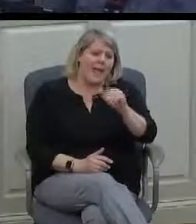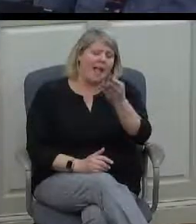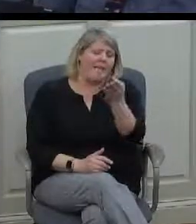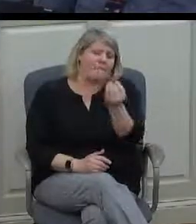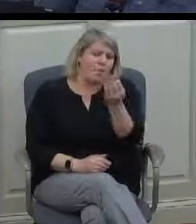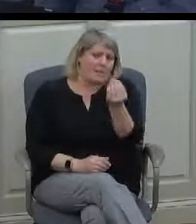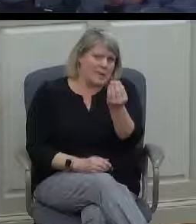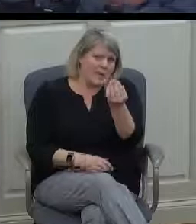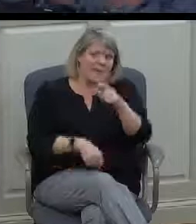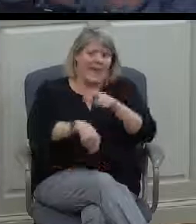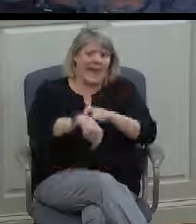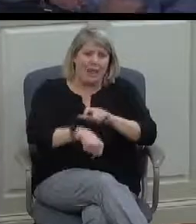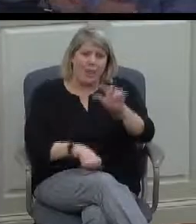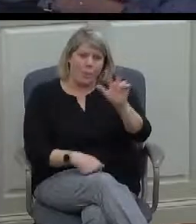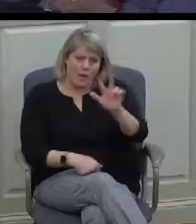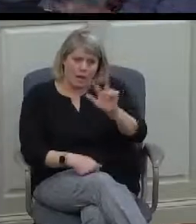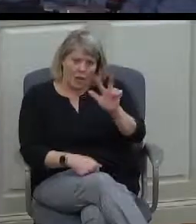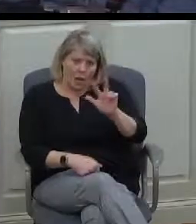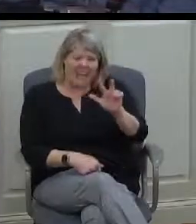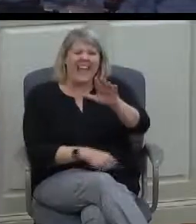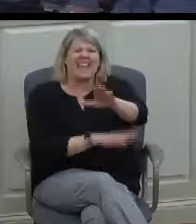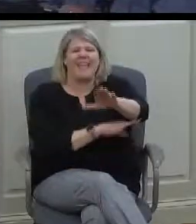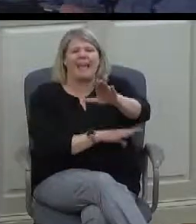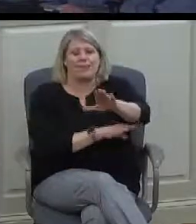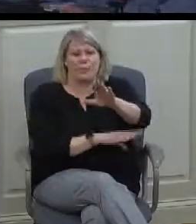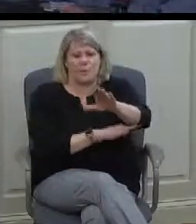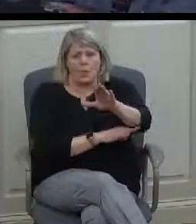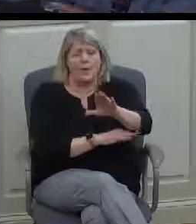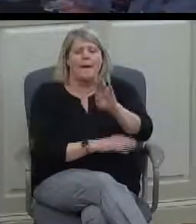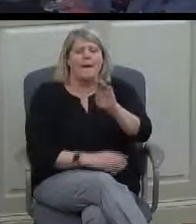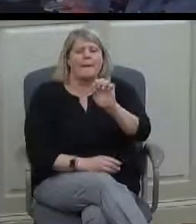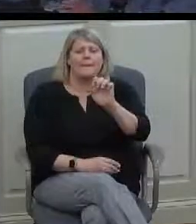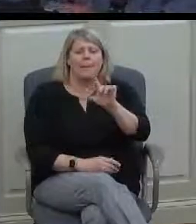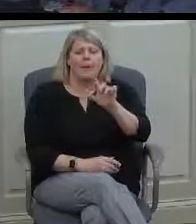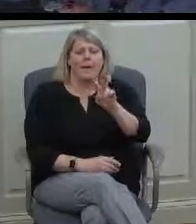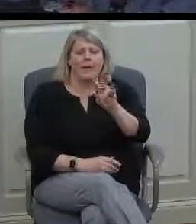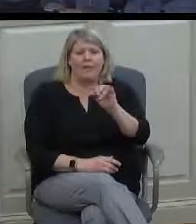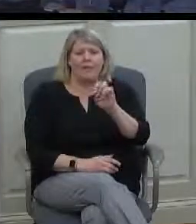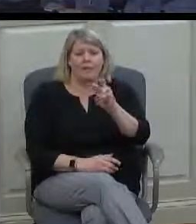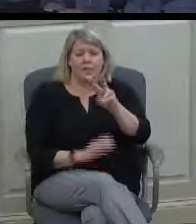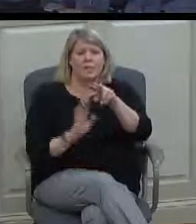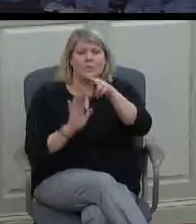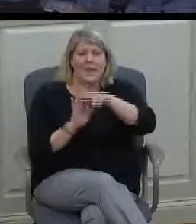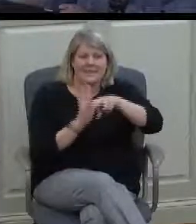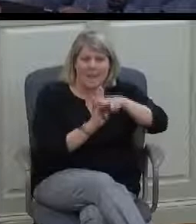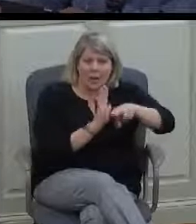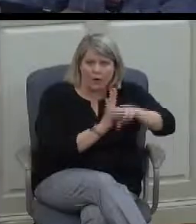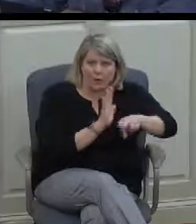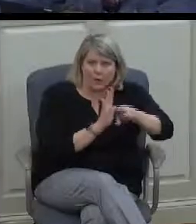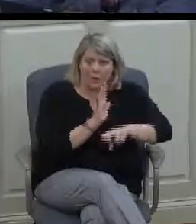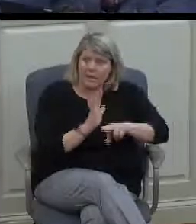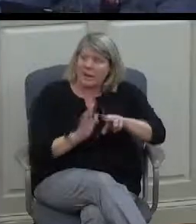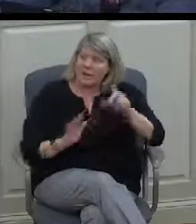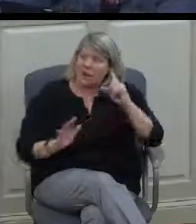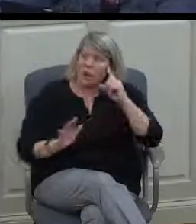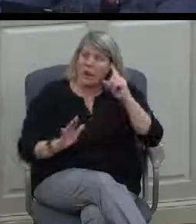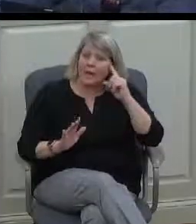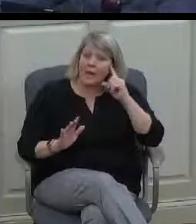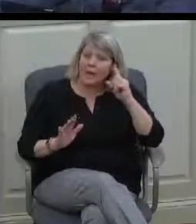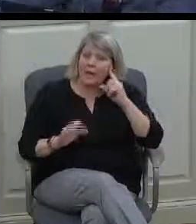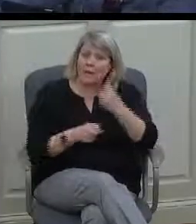14th at 3 o'clock in the afternoon. Do I hear a motion to approve